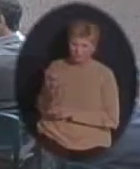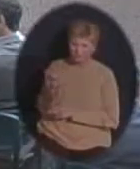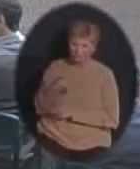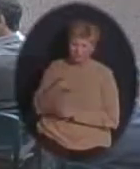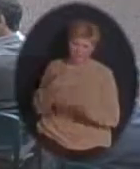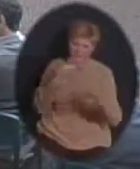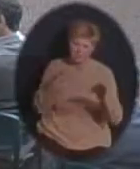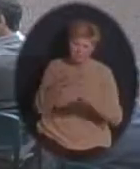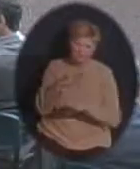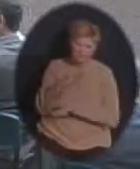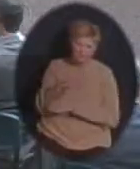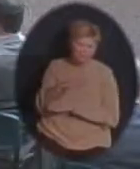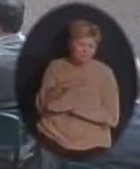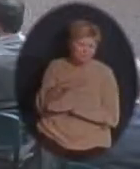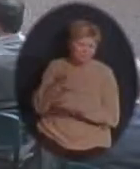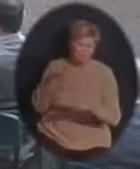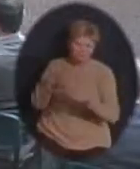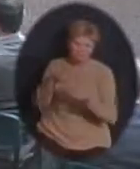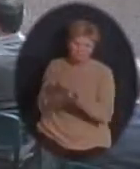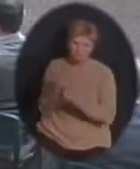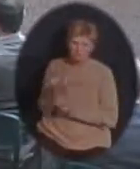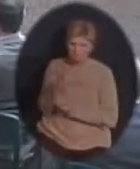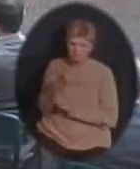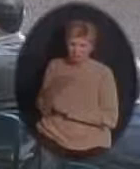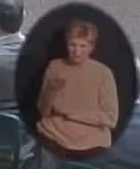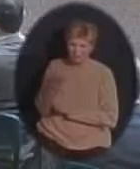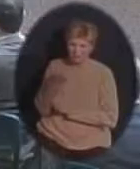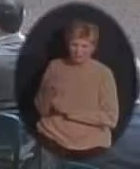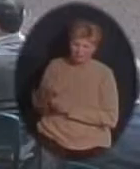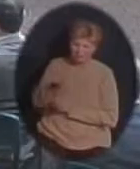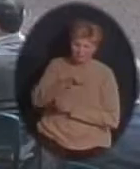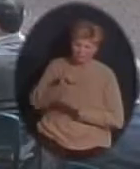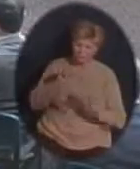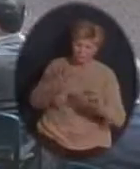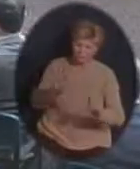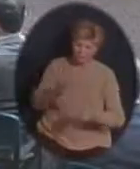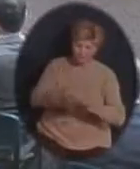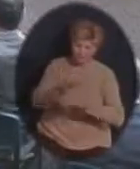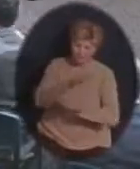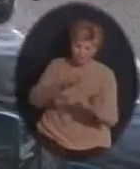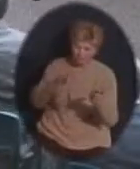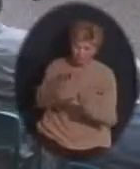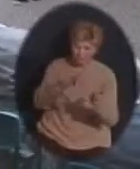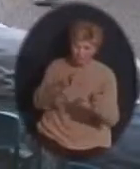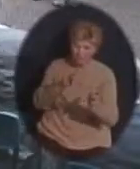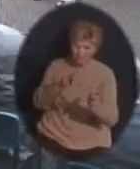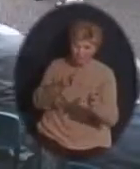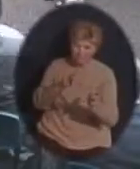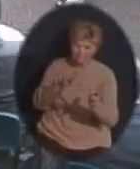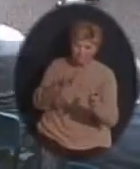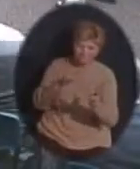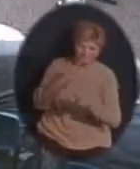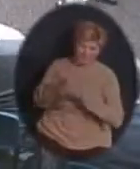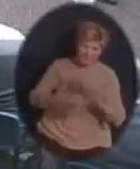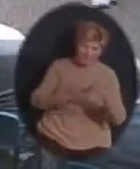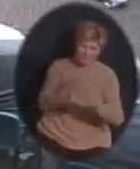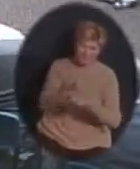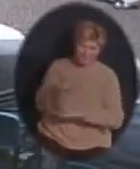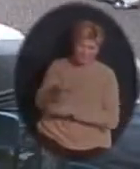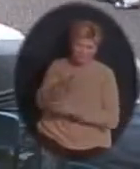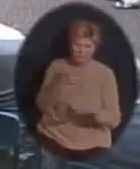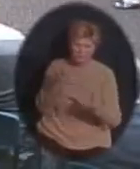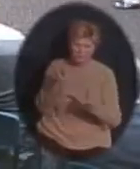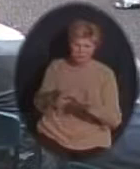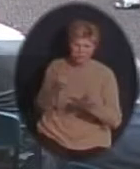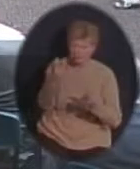If you were going on a trip around the world, you would want to have these brothers as your guides. Both of them were among the